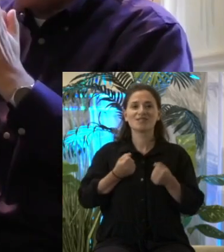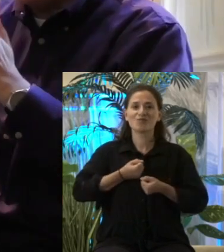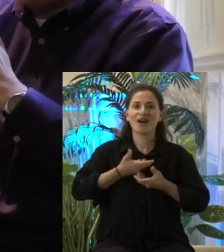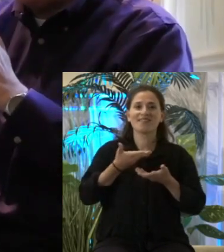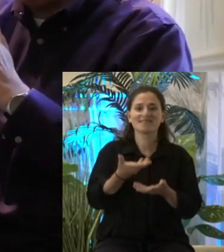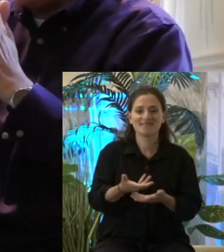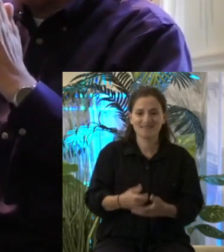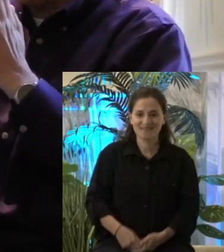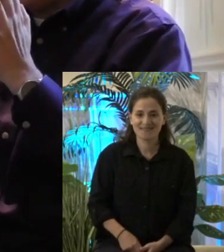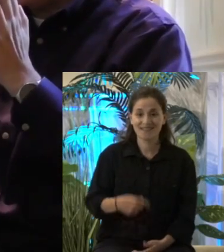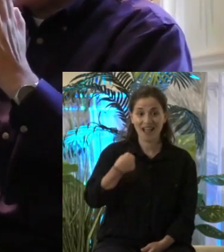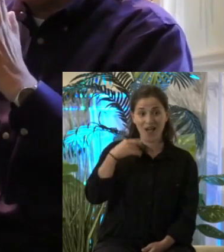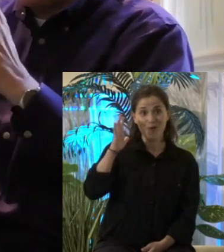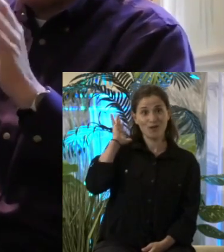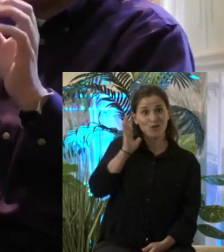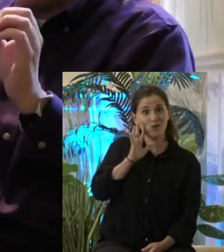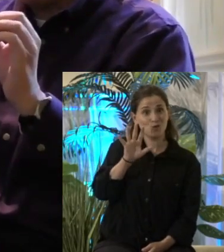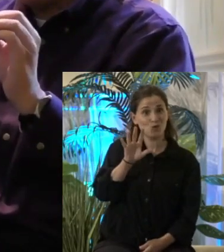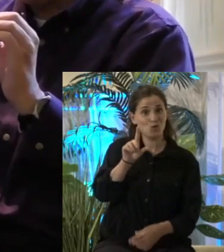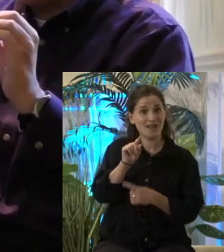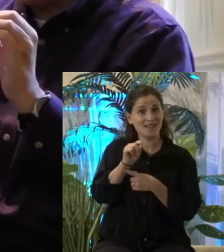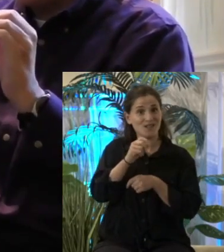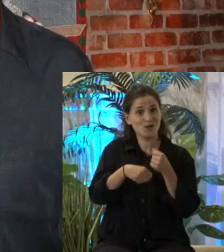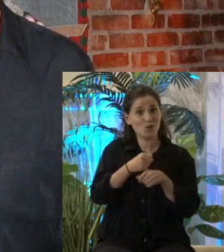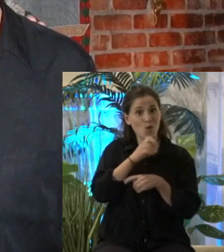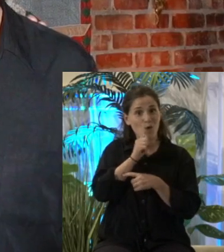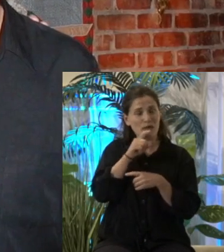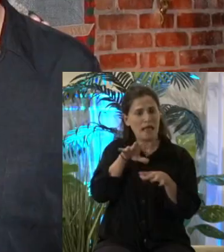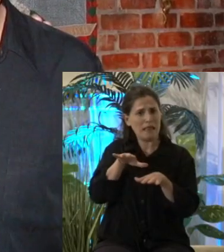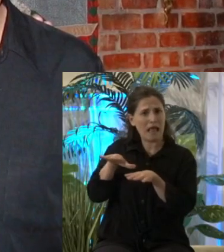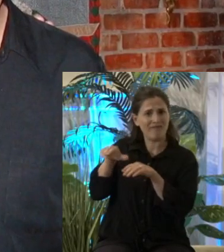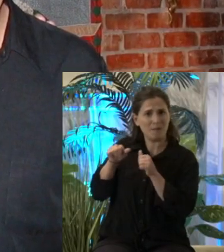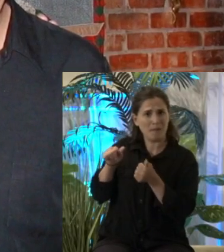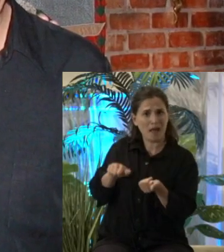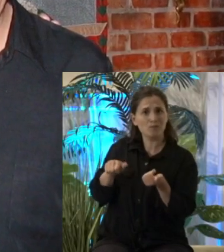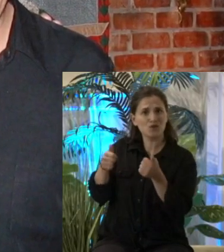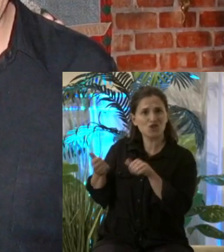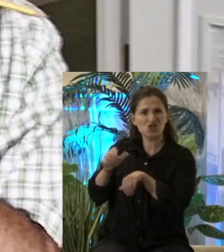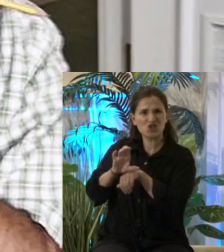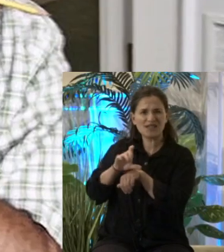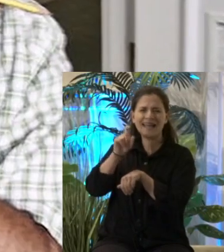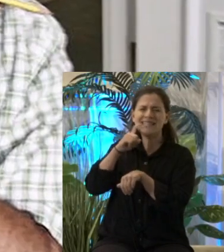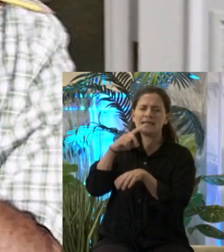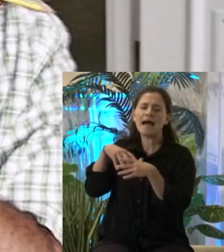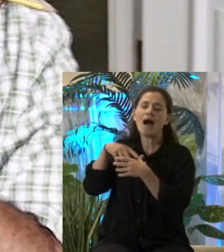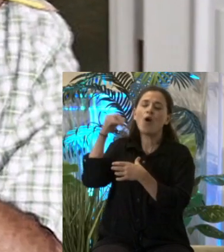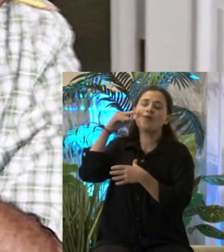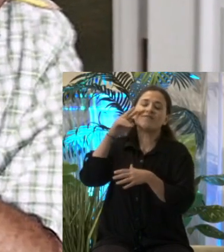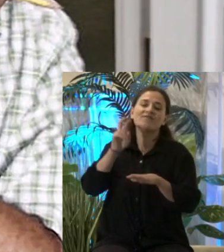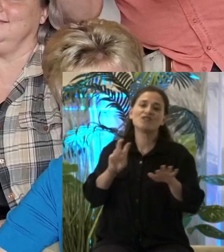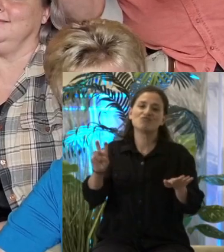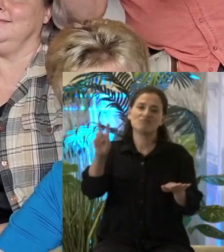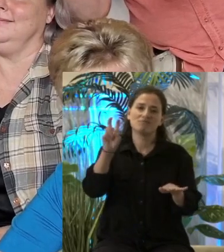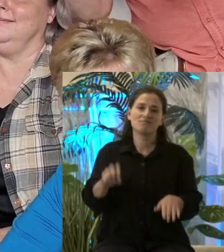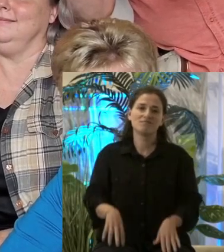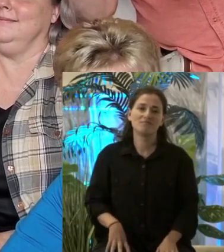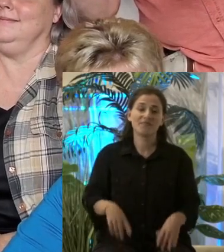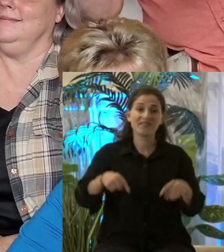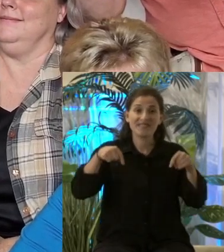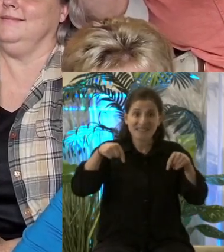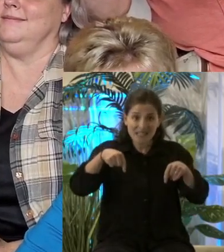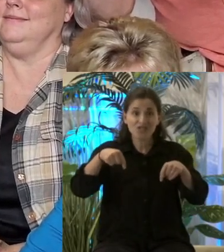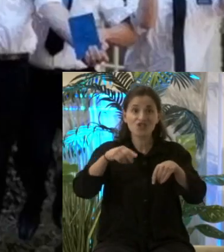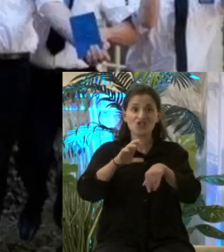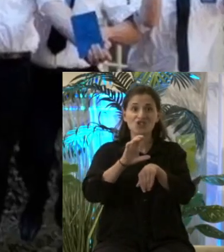Around 20 years old, I left the Baptist church. I needed to venture out. This church